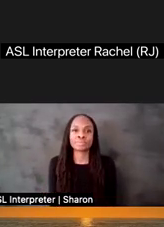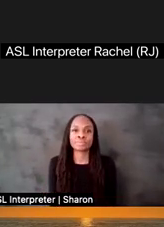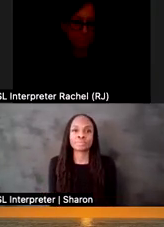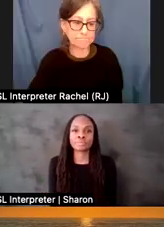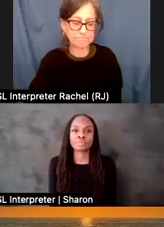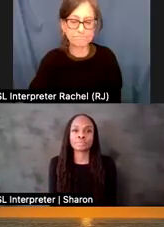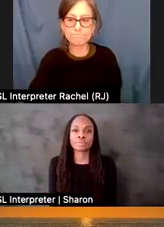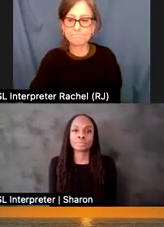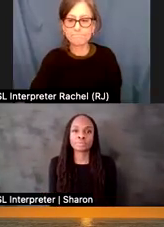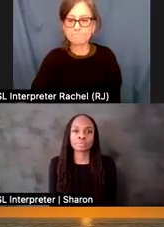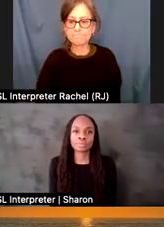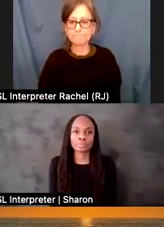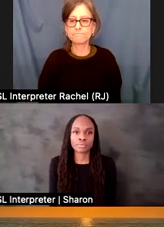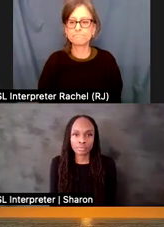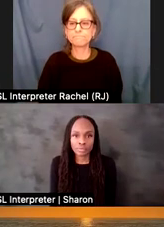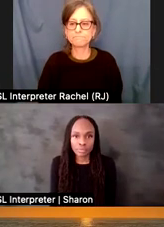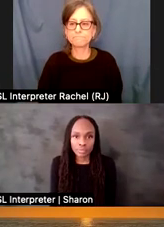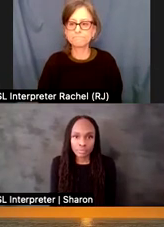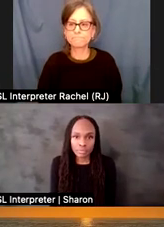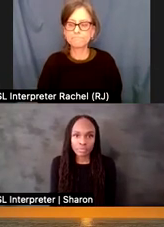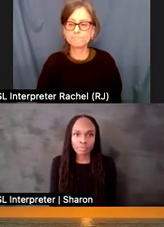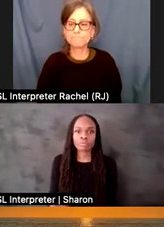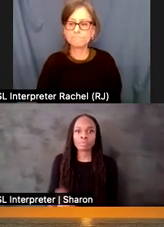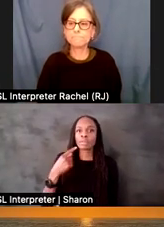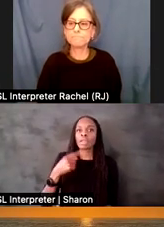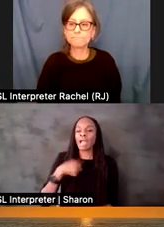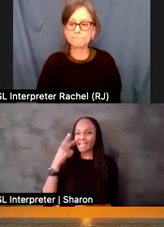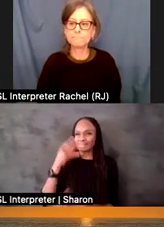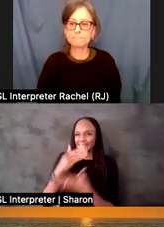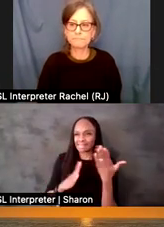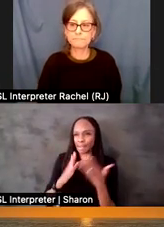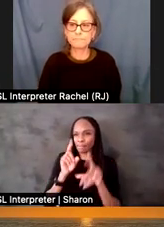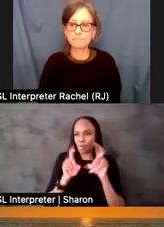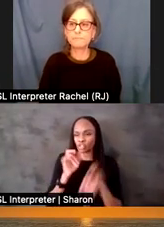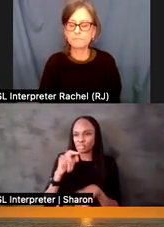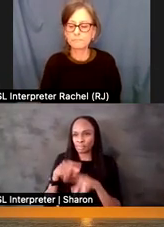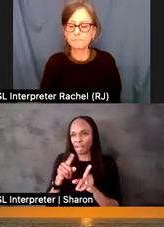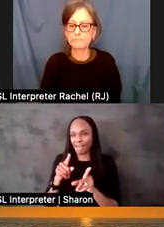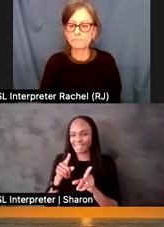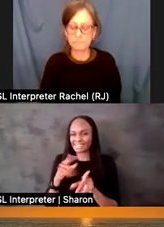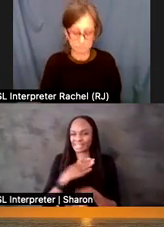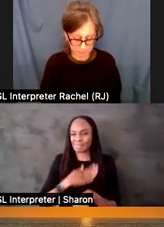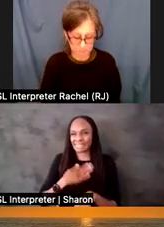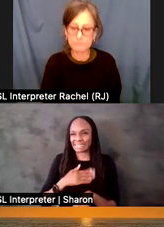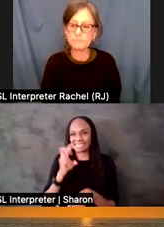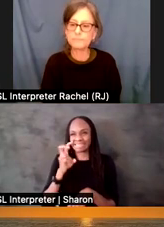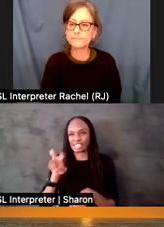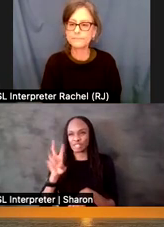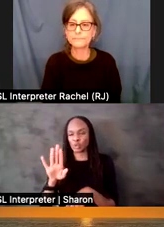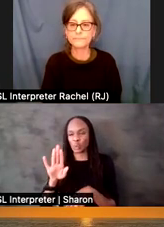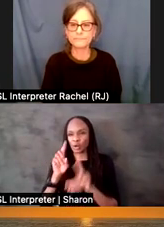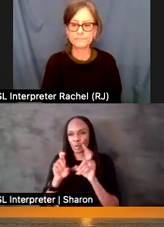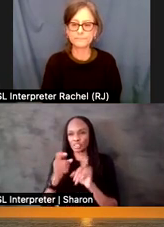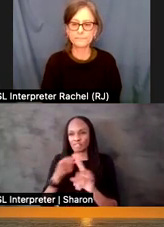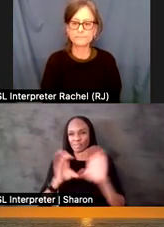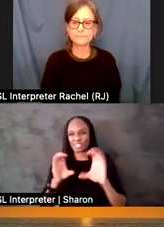And we are seeing questions in the chat, but if you can find the Q&A and put that there, it just helps us to make sure we don't miss those questions, as we're also